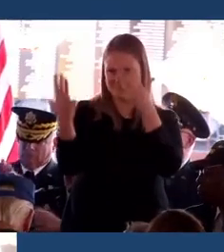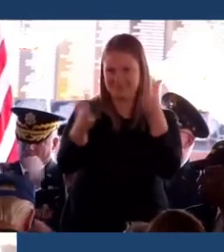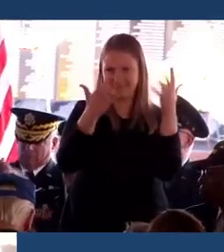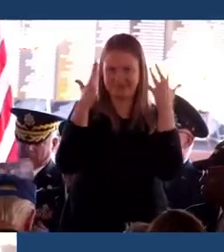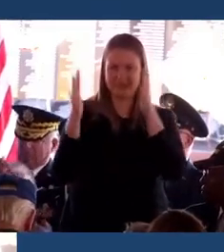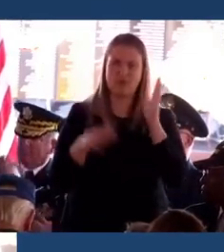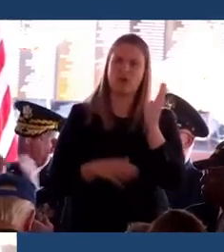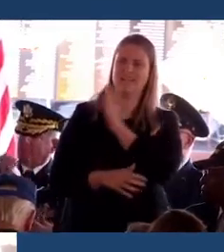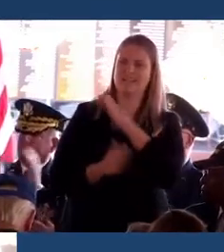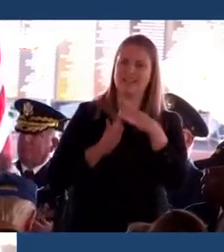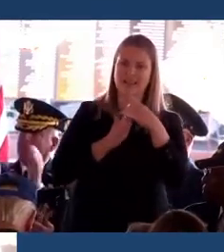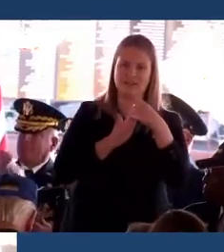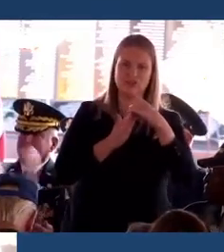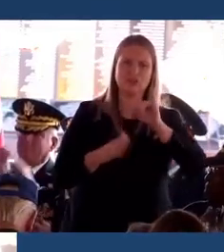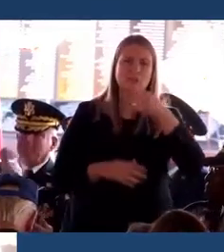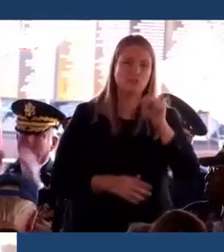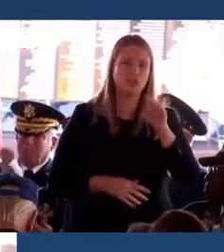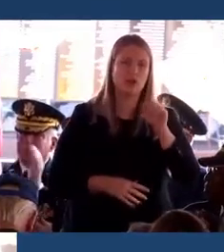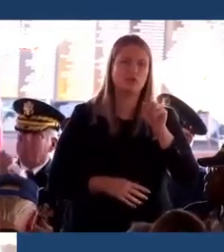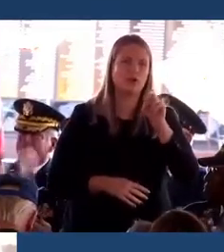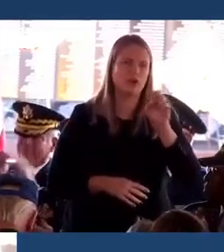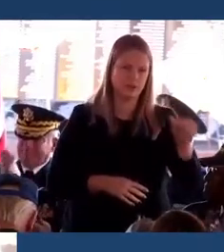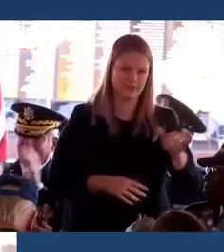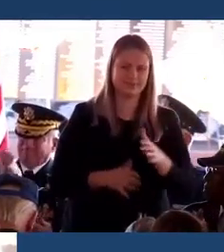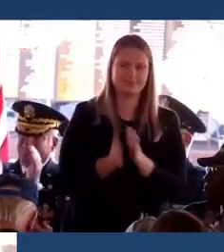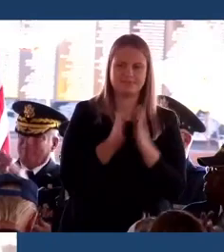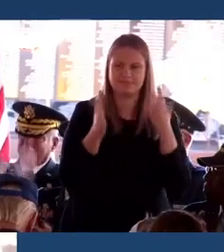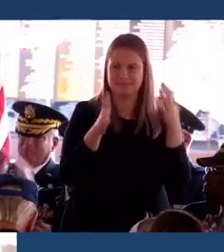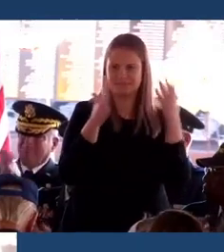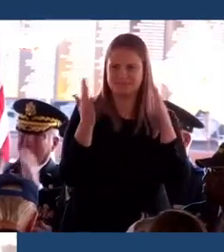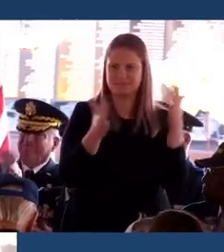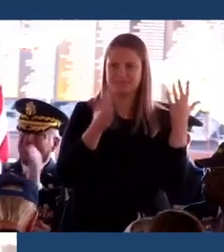his leadership, John Carney.